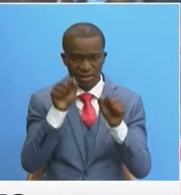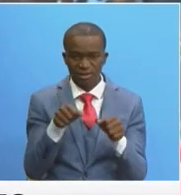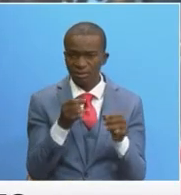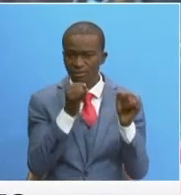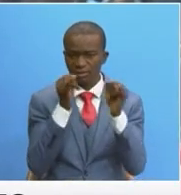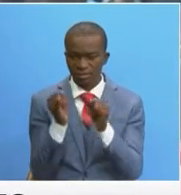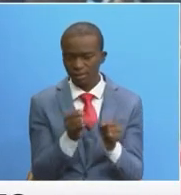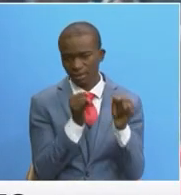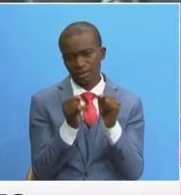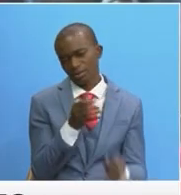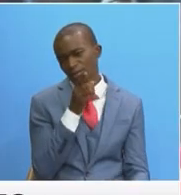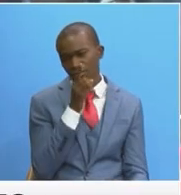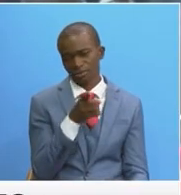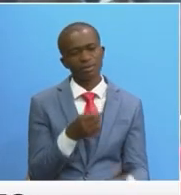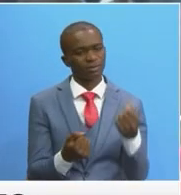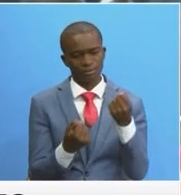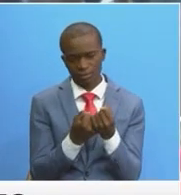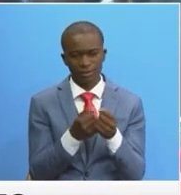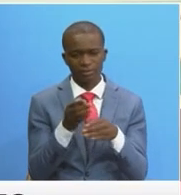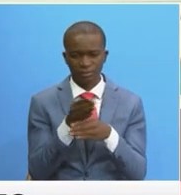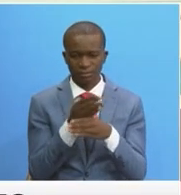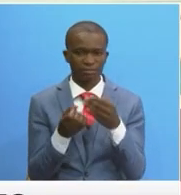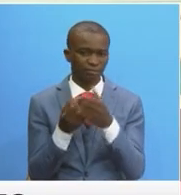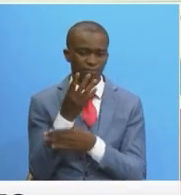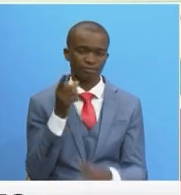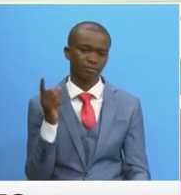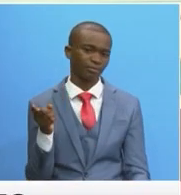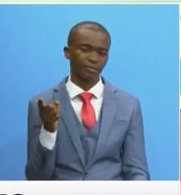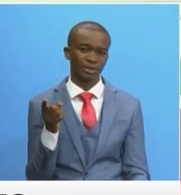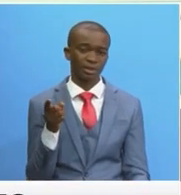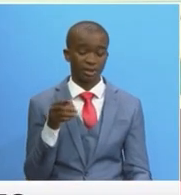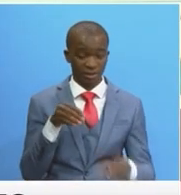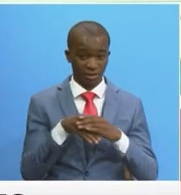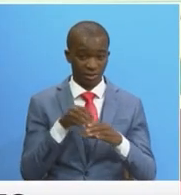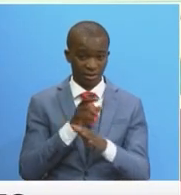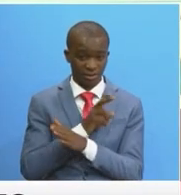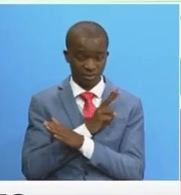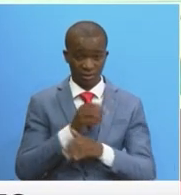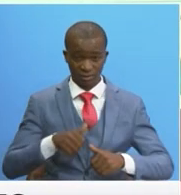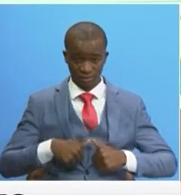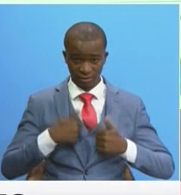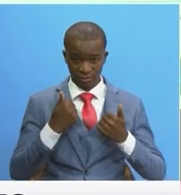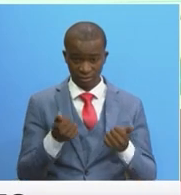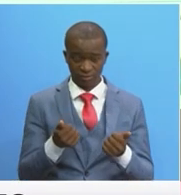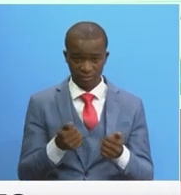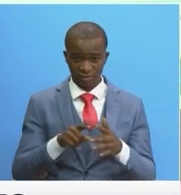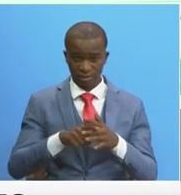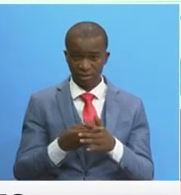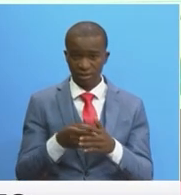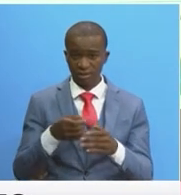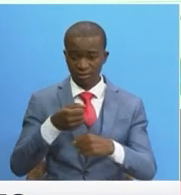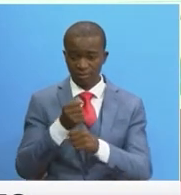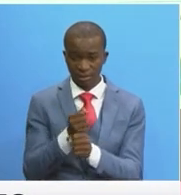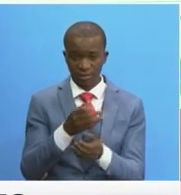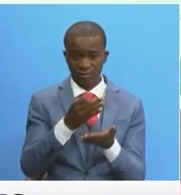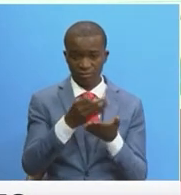laws that can support your growth. We are making our own fertilizer. Fertilizer which was costing 1,350 kwacha per bag is